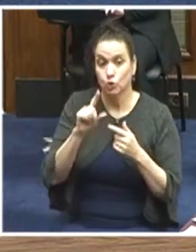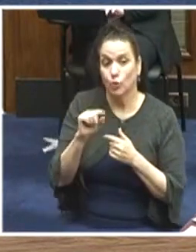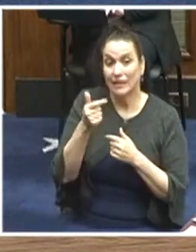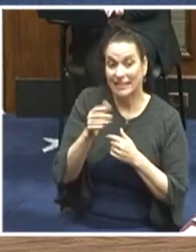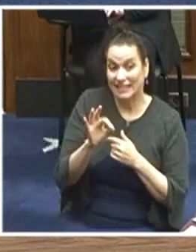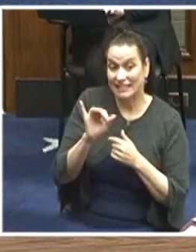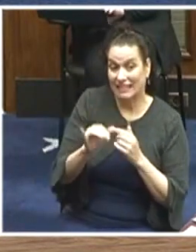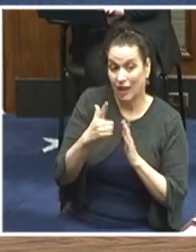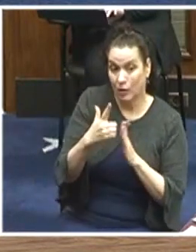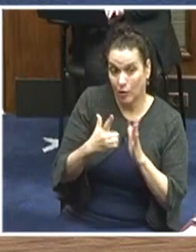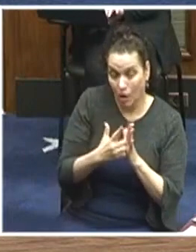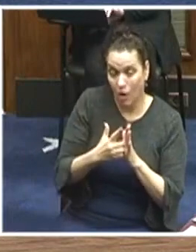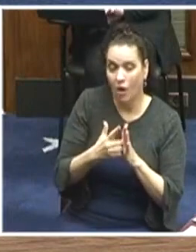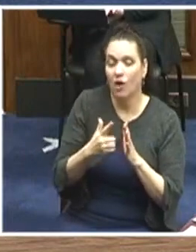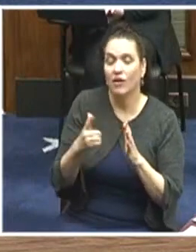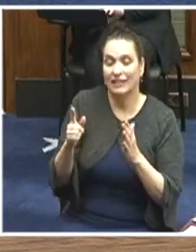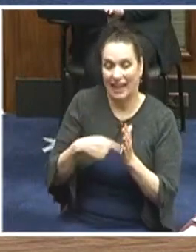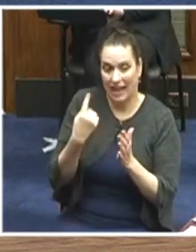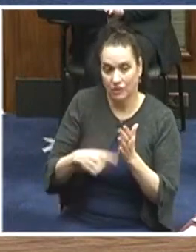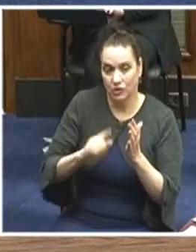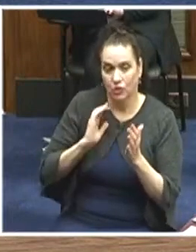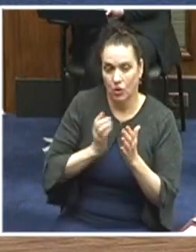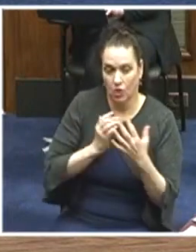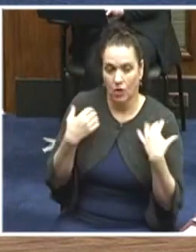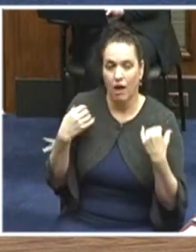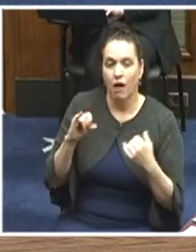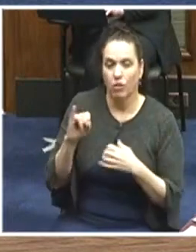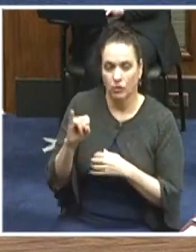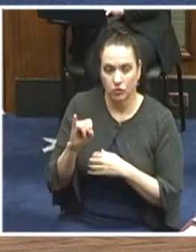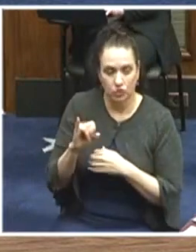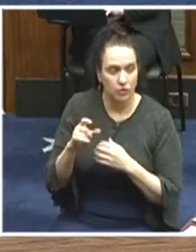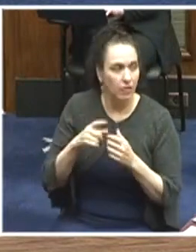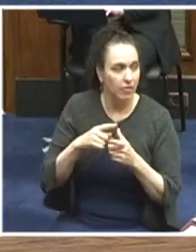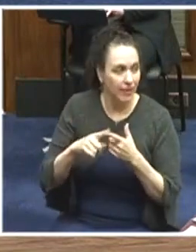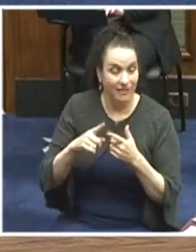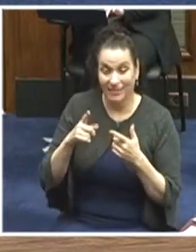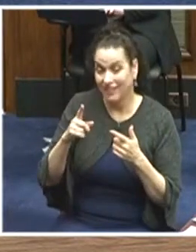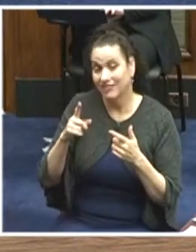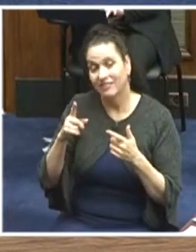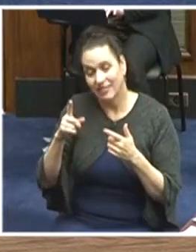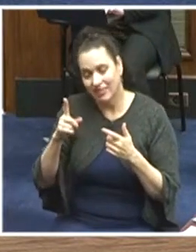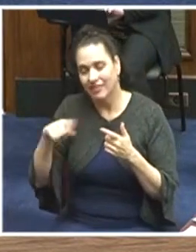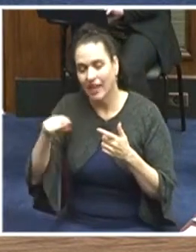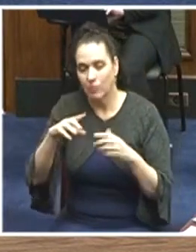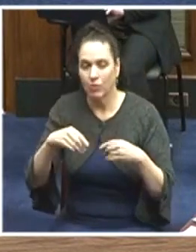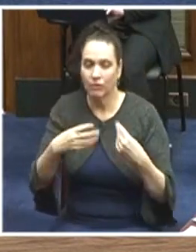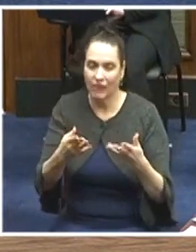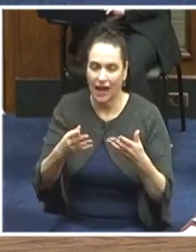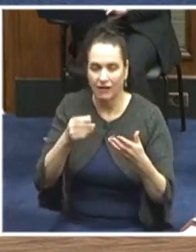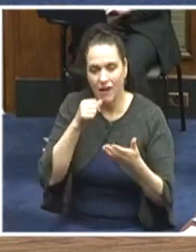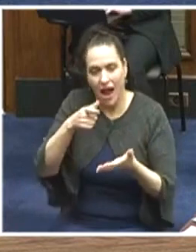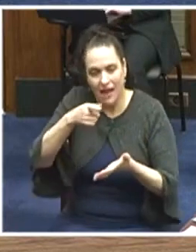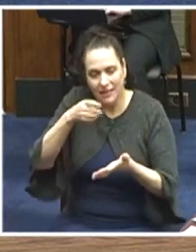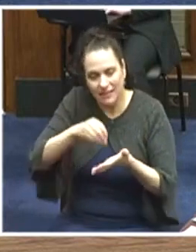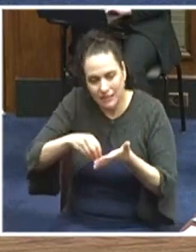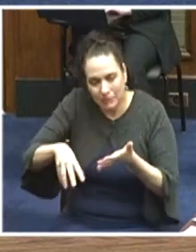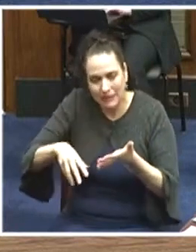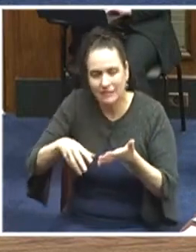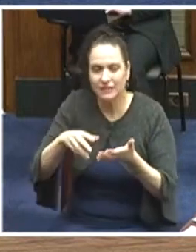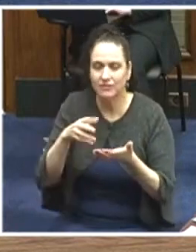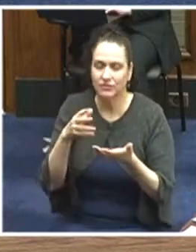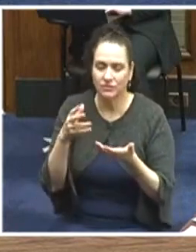the private marketplace consistently and reliably had offered us a wide variety of inexpensive plans that covered specialist care, even out of